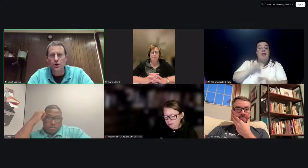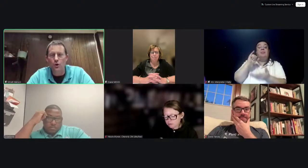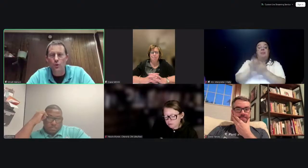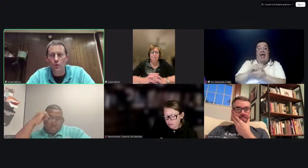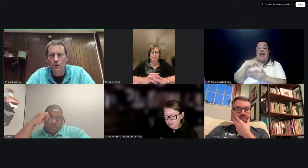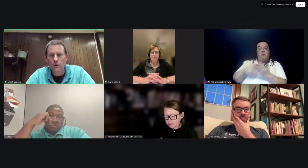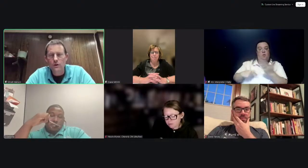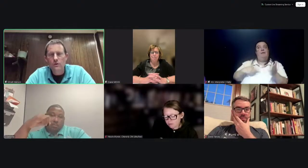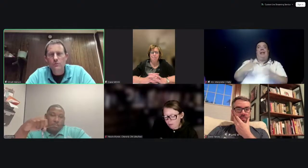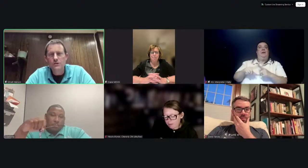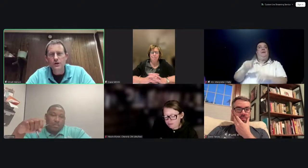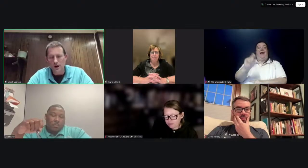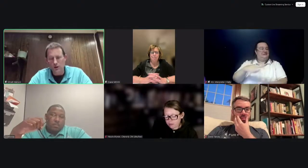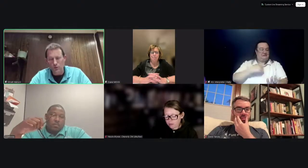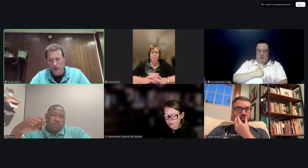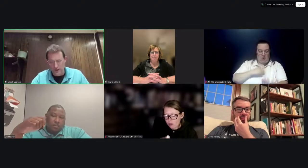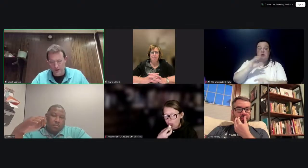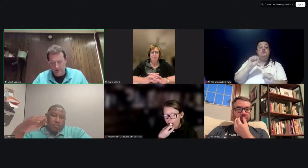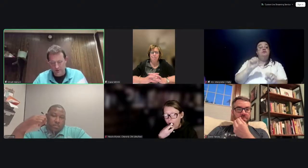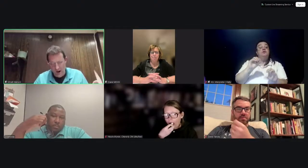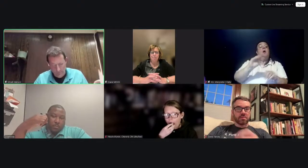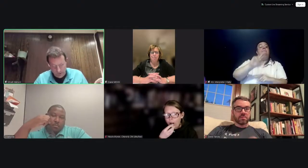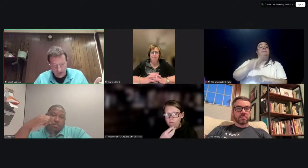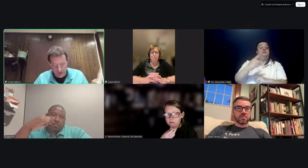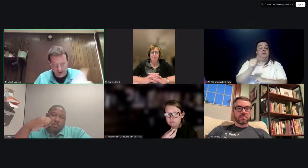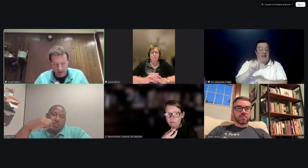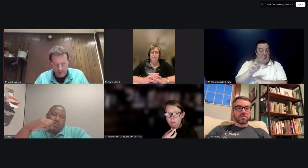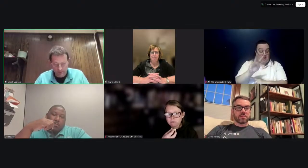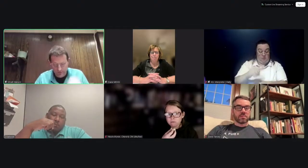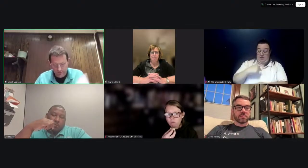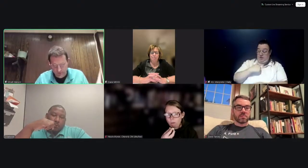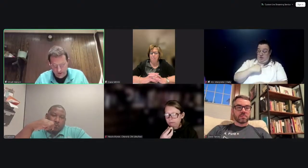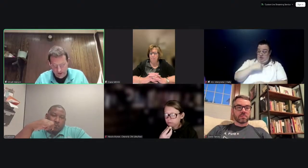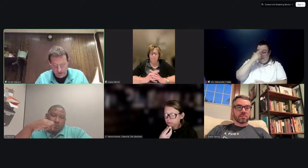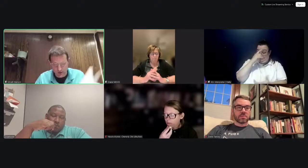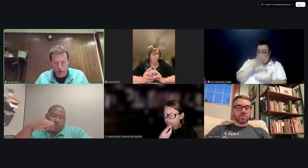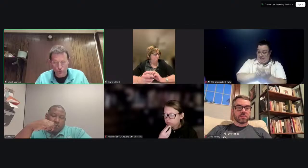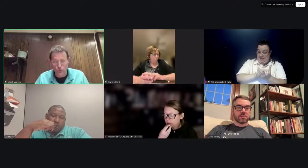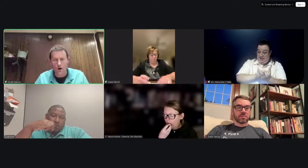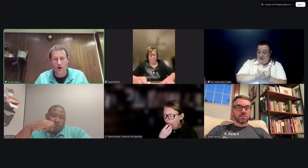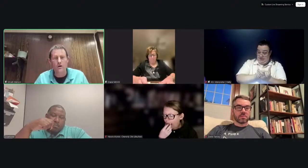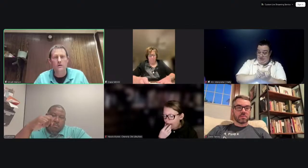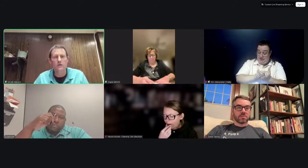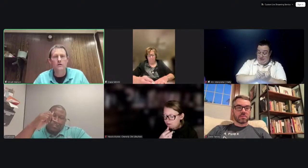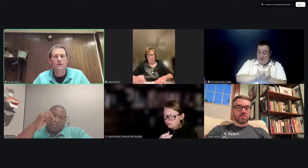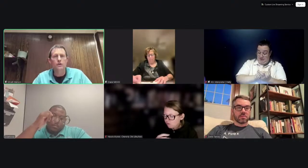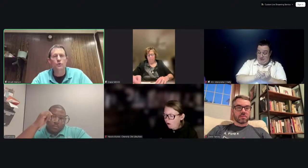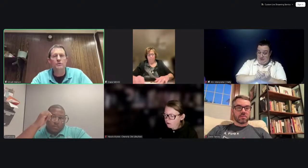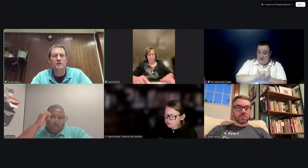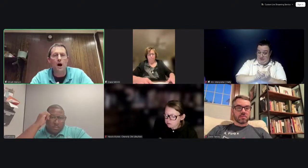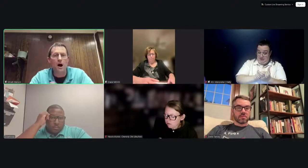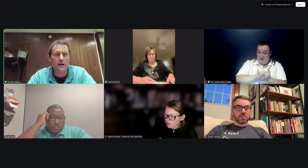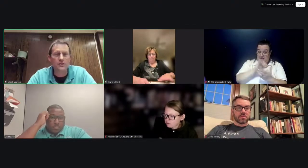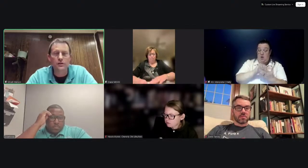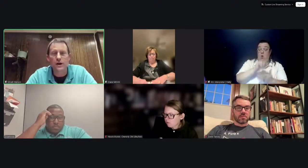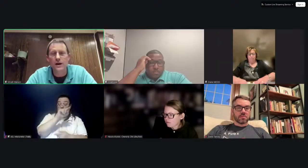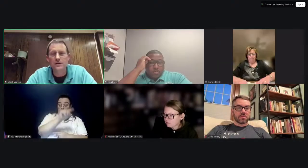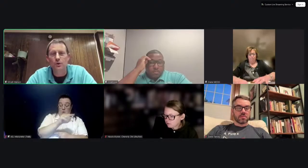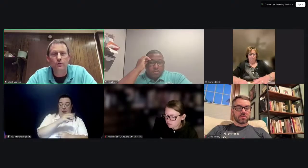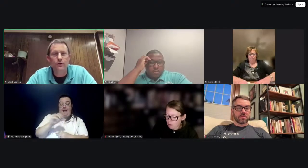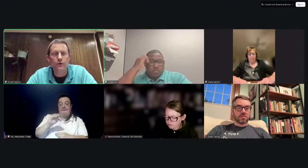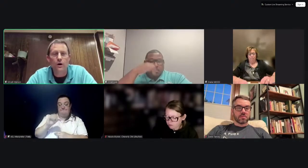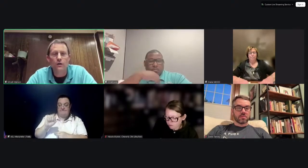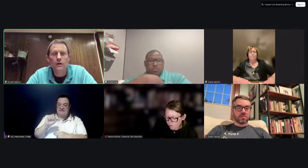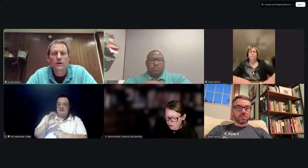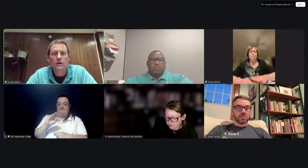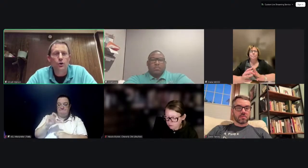about. So, Mr. Galloway, I believe that you and Ms. Mock, I should ask both